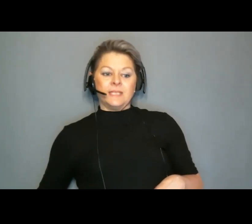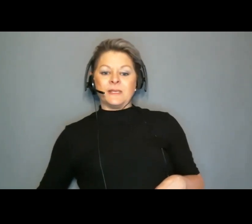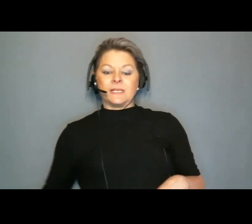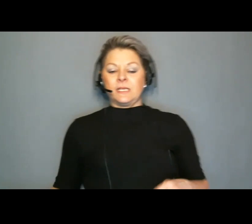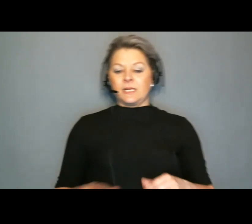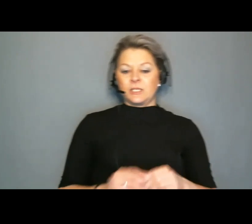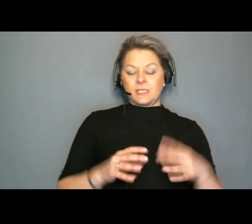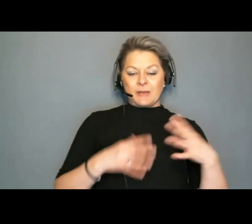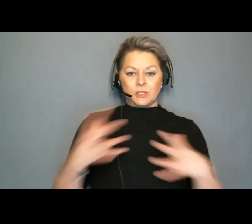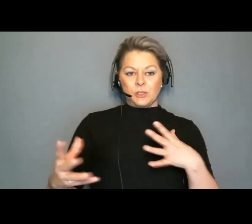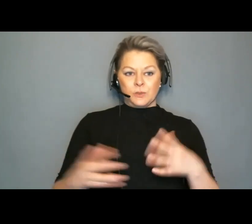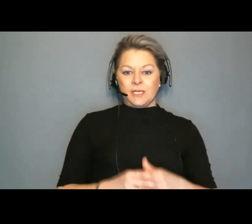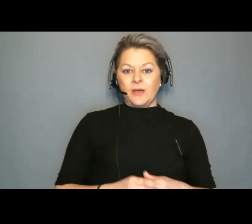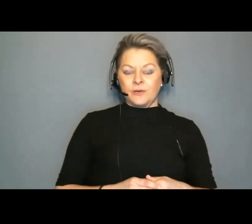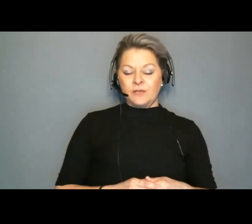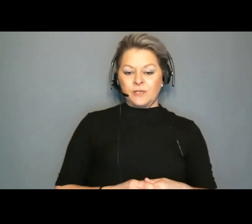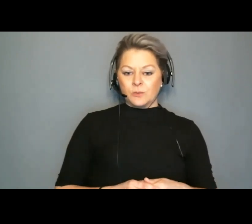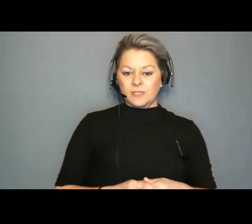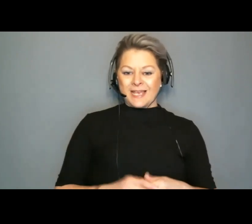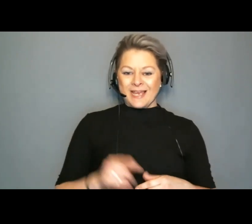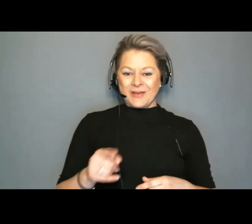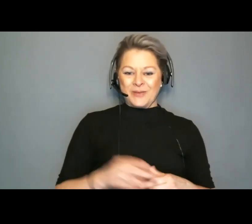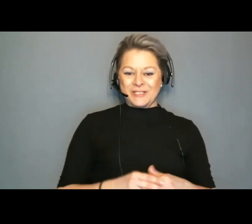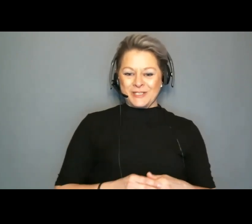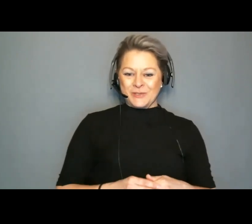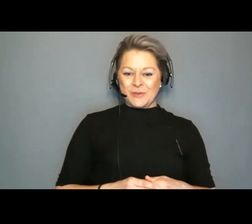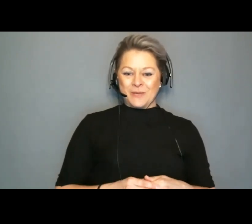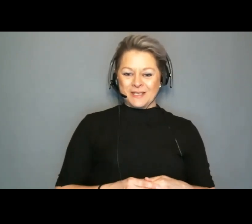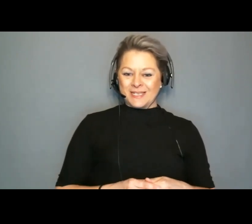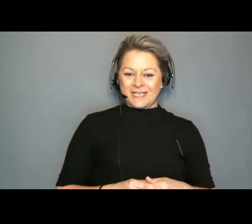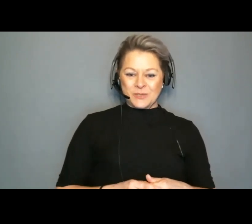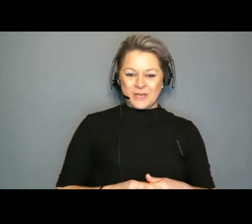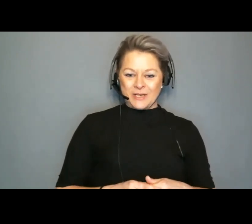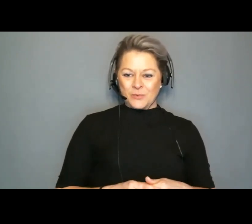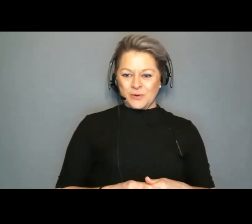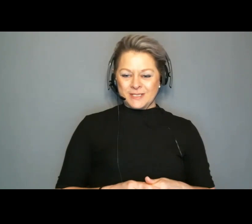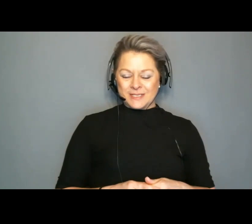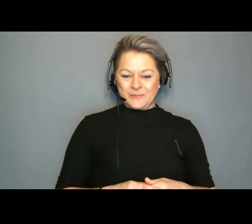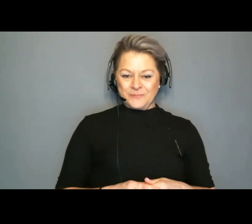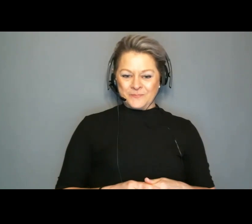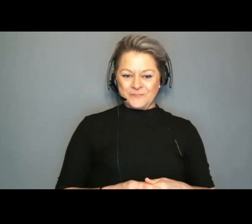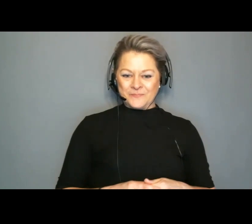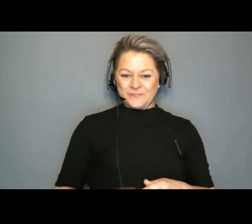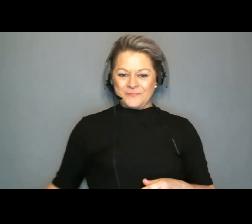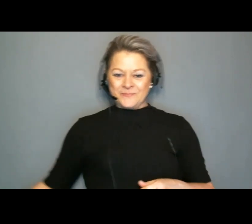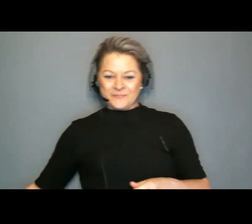yeah, he's basically just explaining to the other individuals what to do. So Miles said, that's okay, no worries.